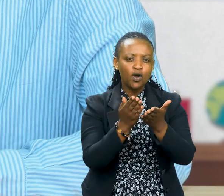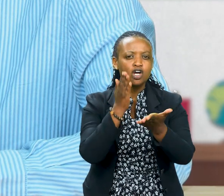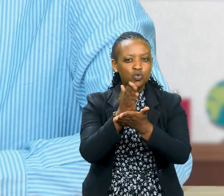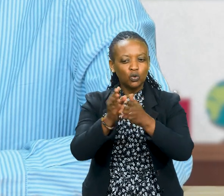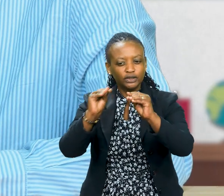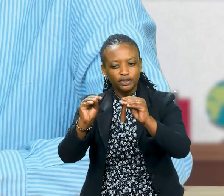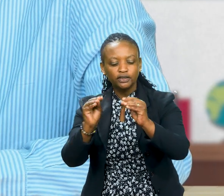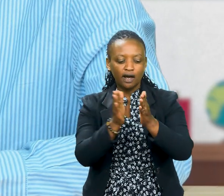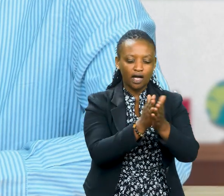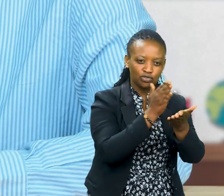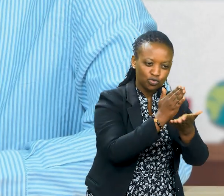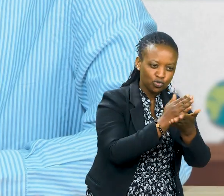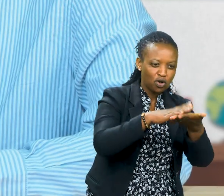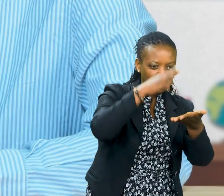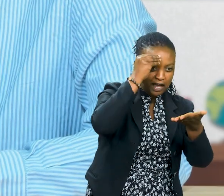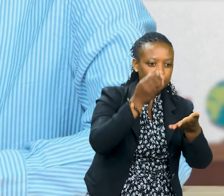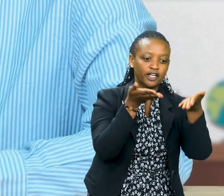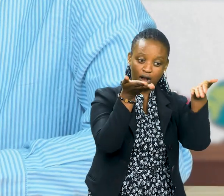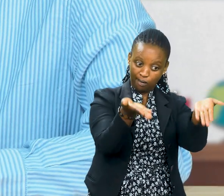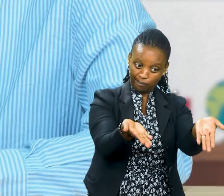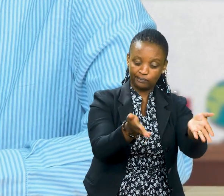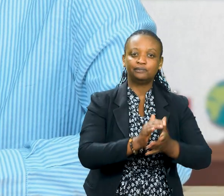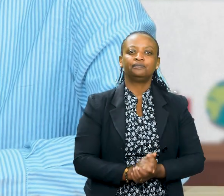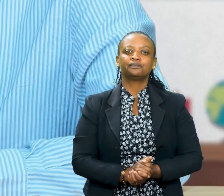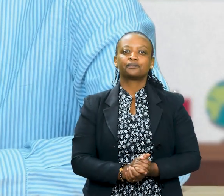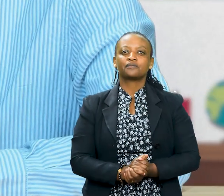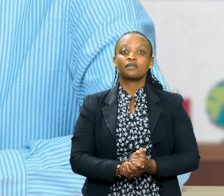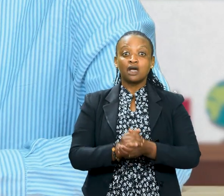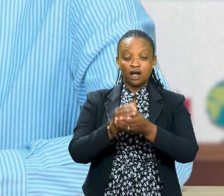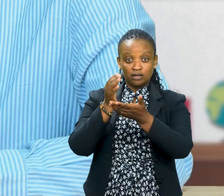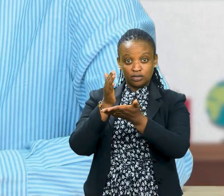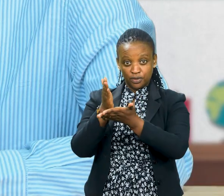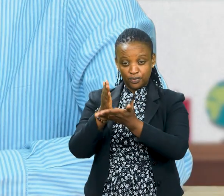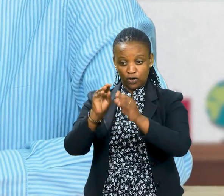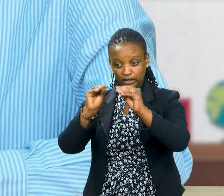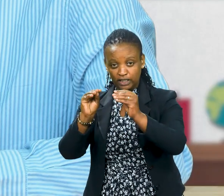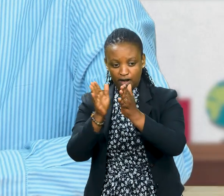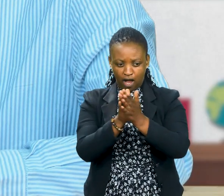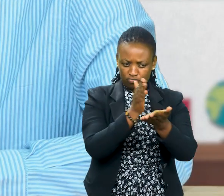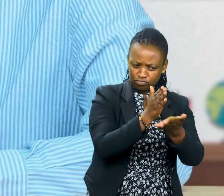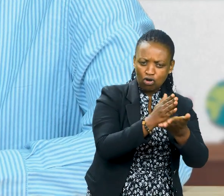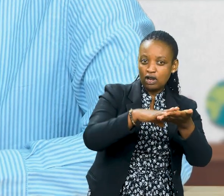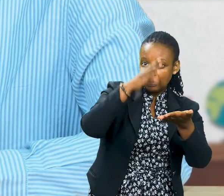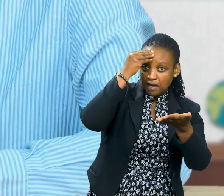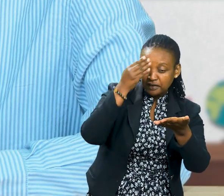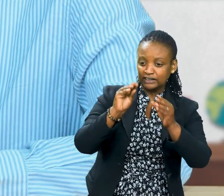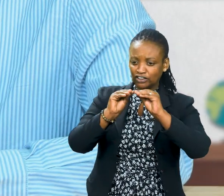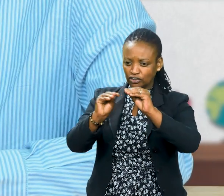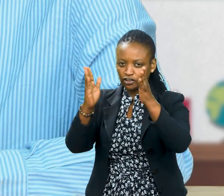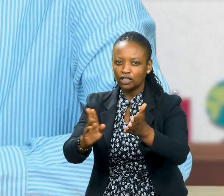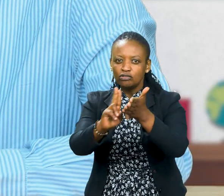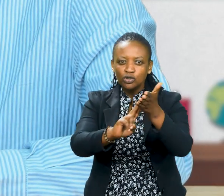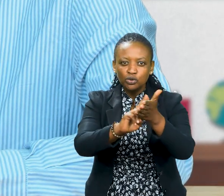real teaching and the real learning is taking place. In the real teaching and real learning, a